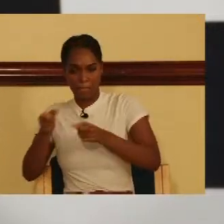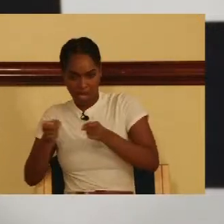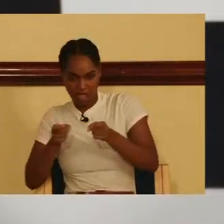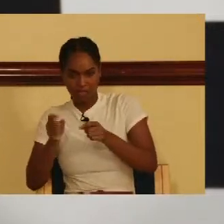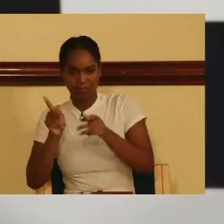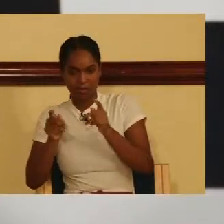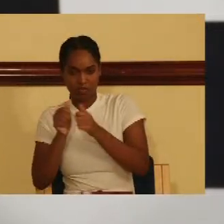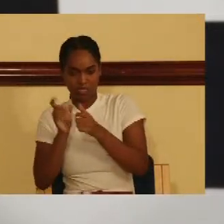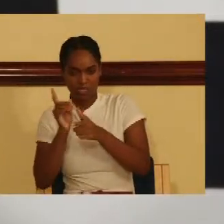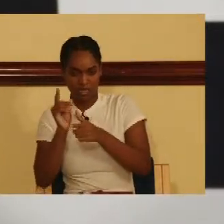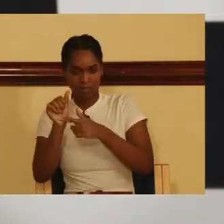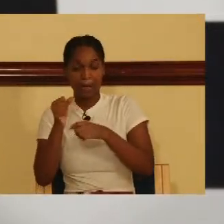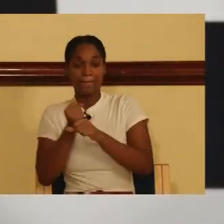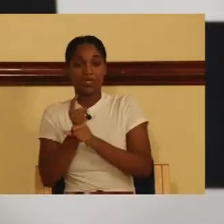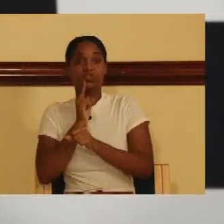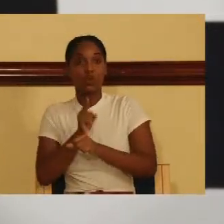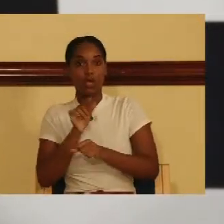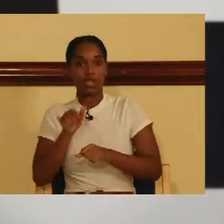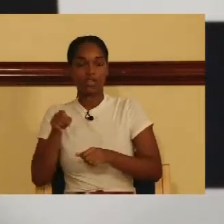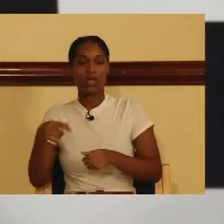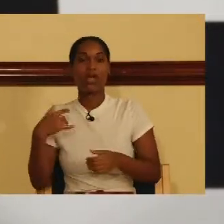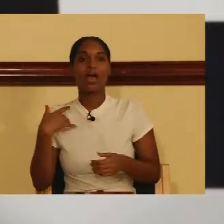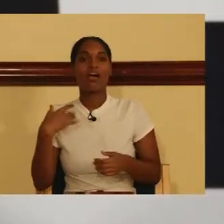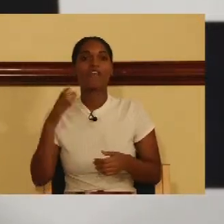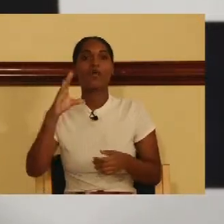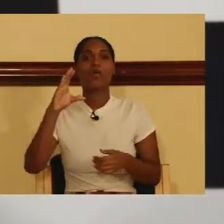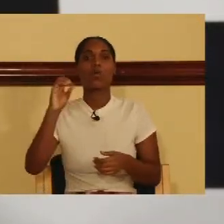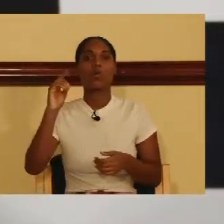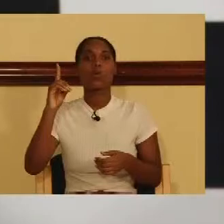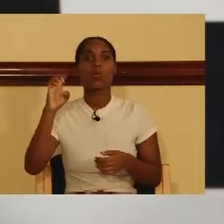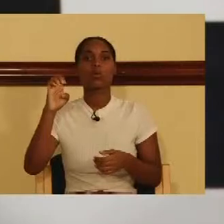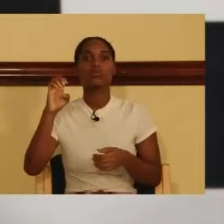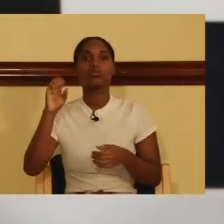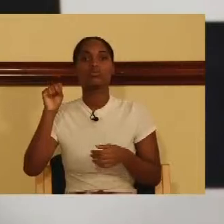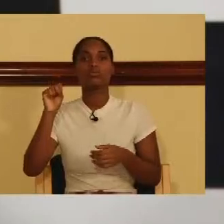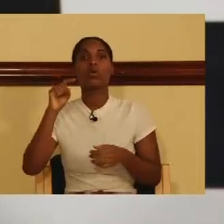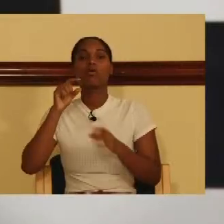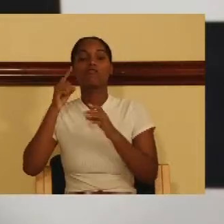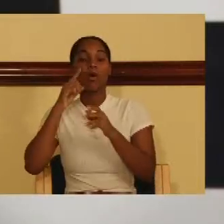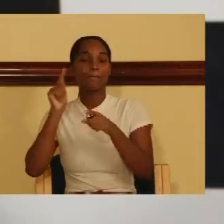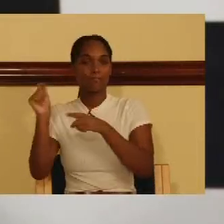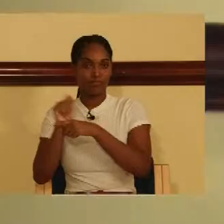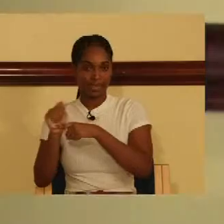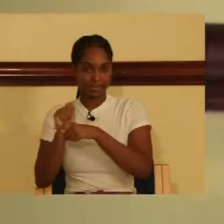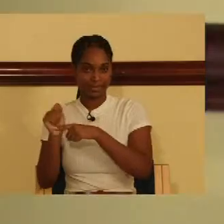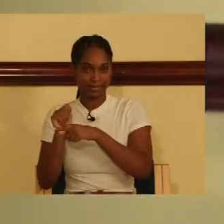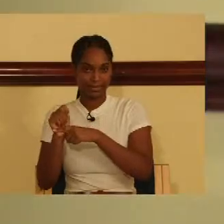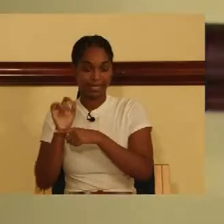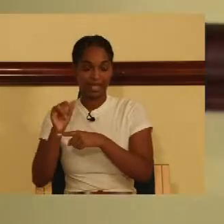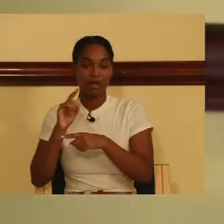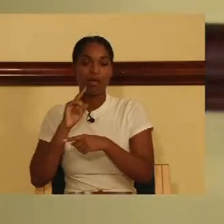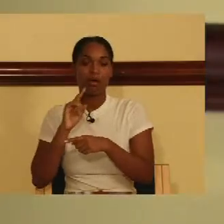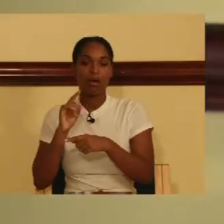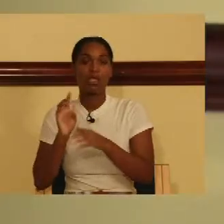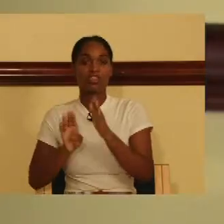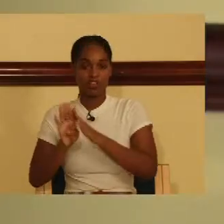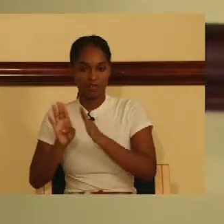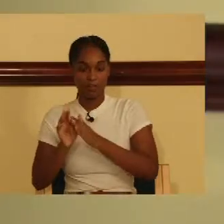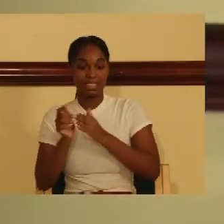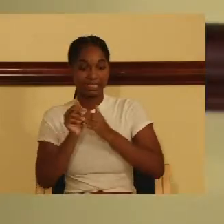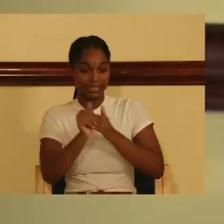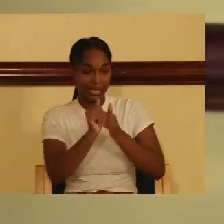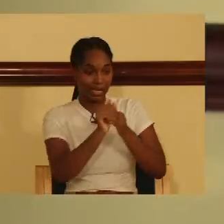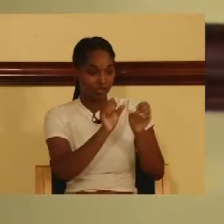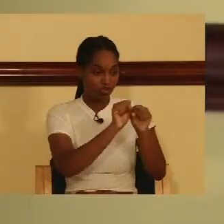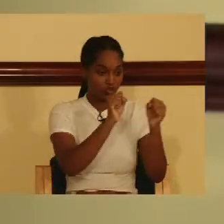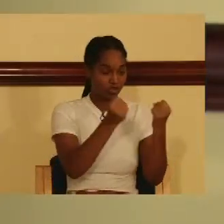that there are codes of practice that are developed to guide society in